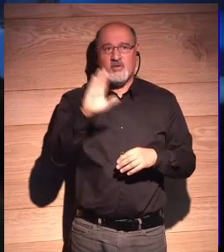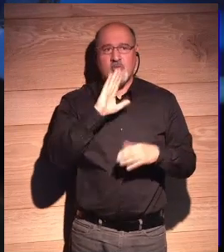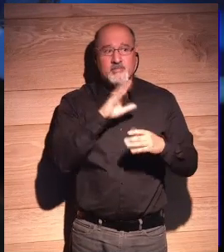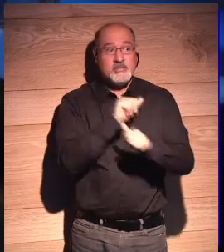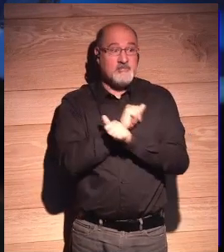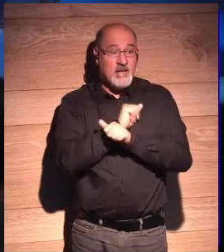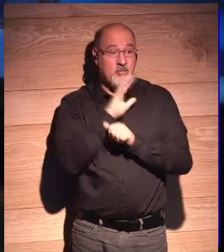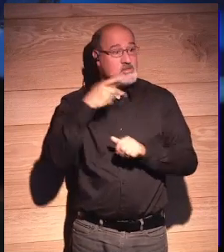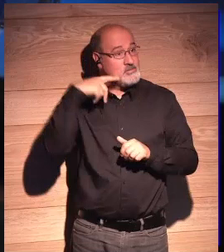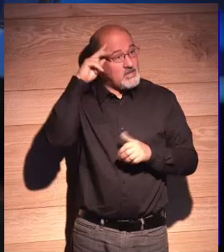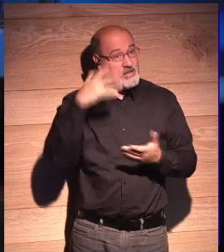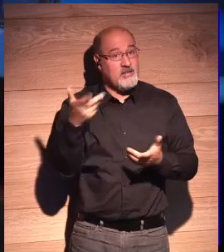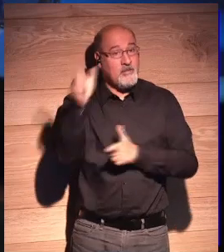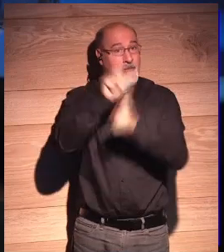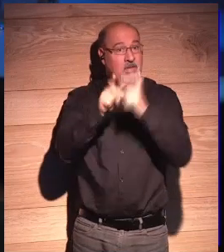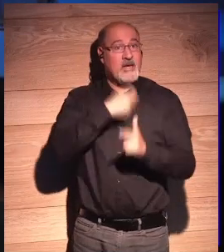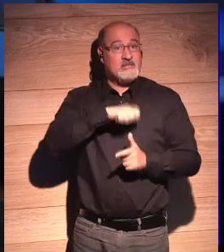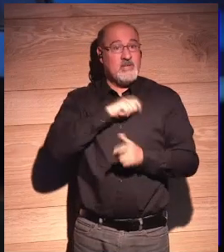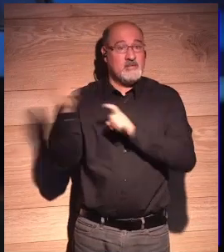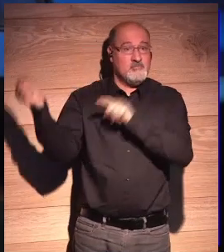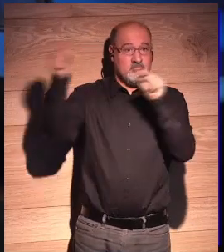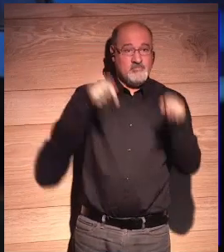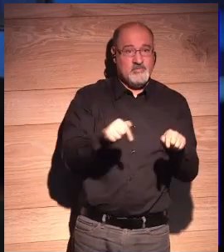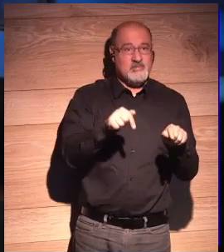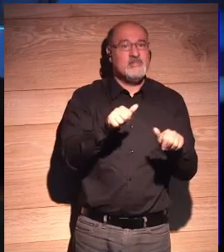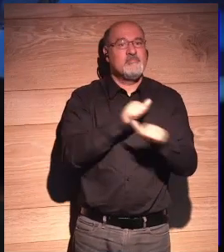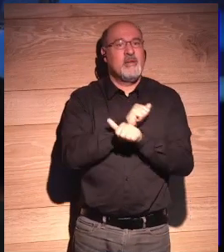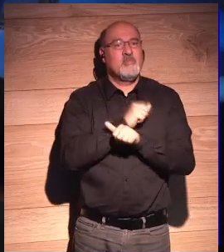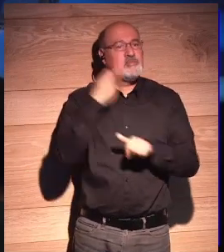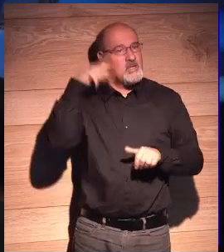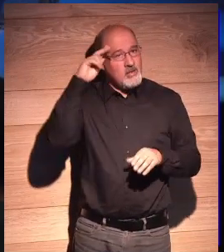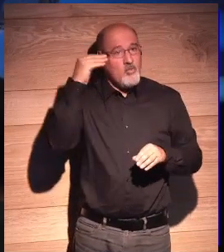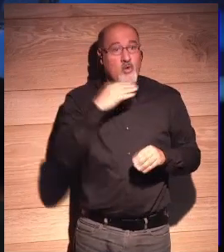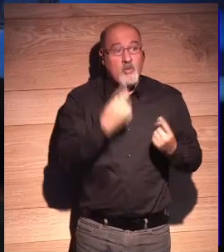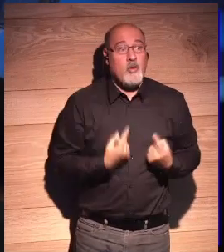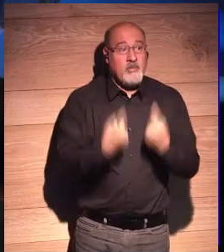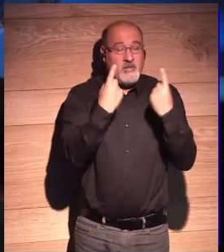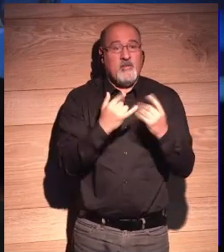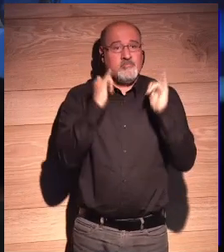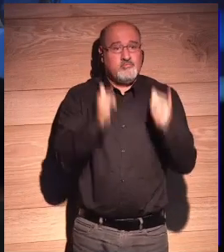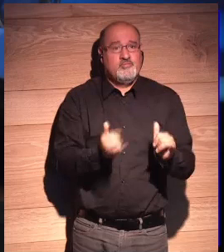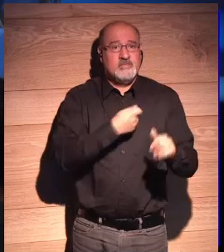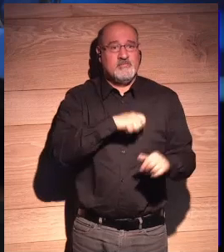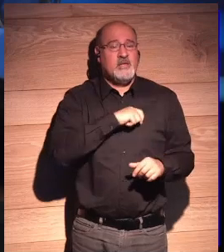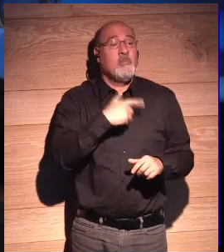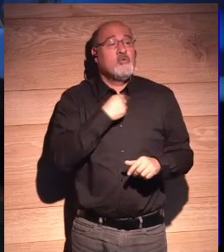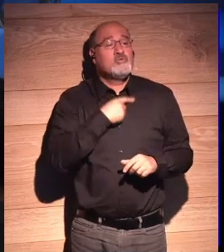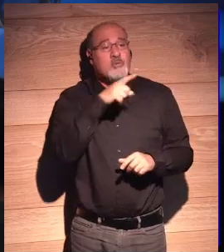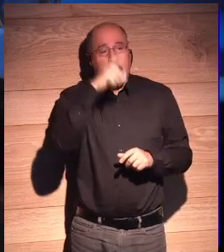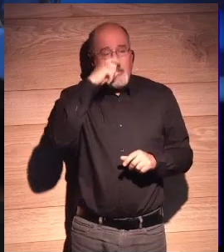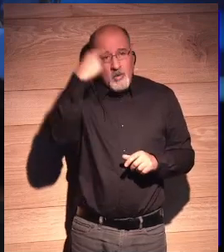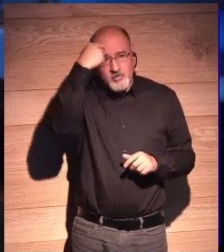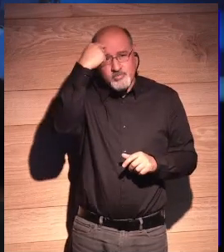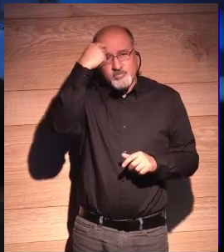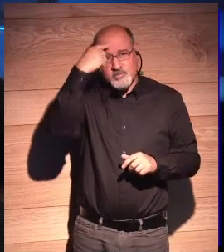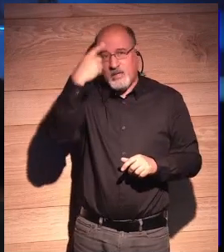We hope that this has been a great experience, this trip that you're taking around our country. This is the first time that we have had the honor of having you here, and we